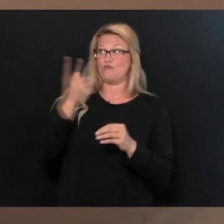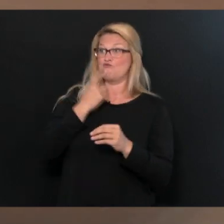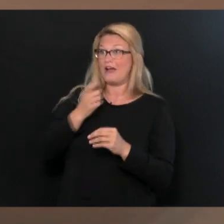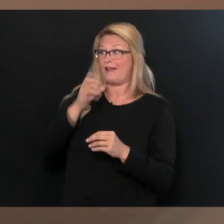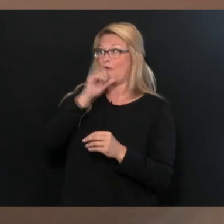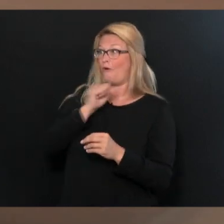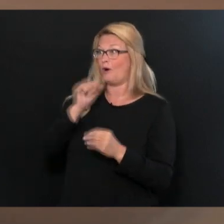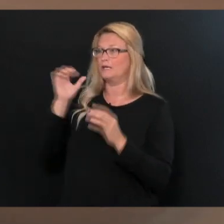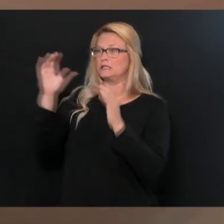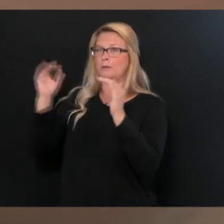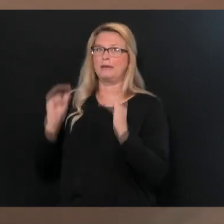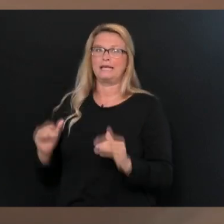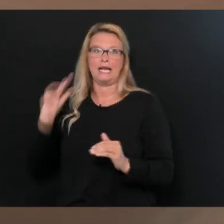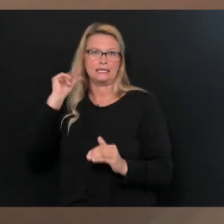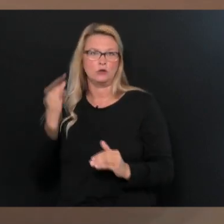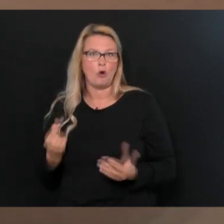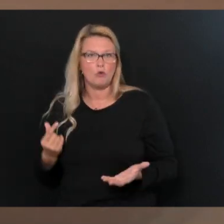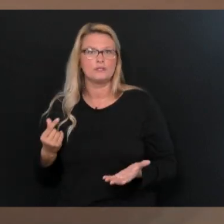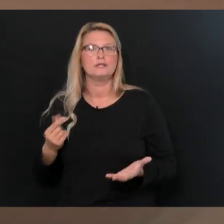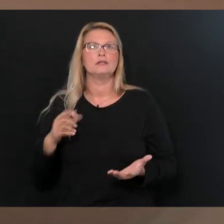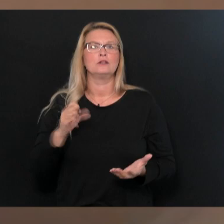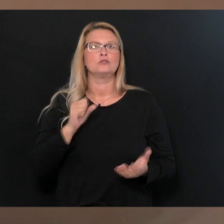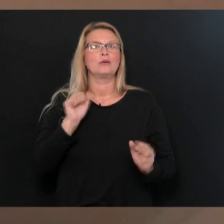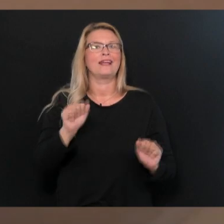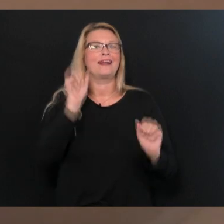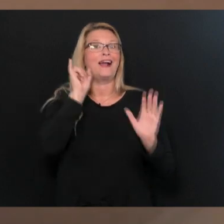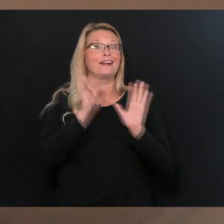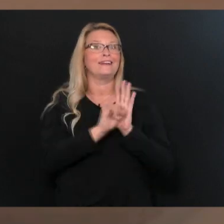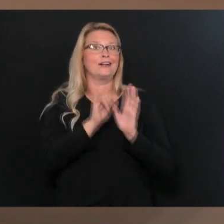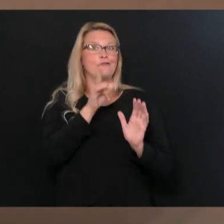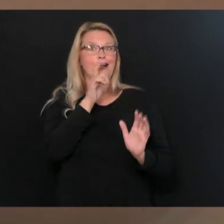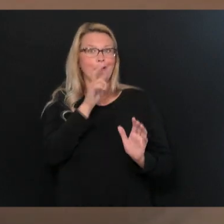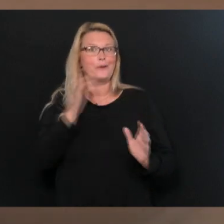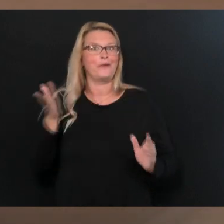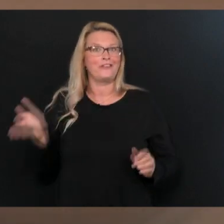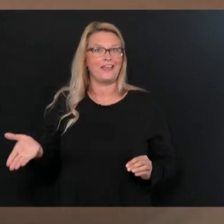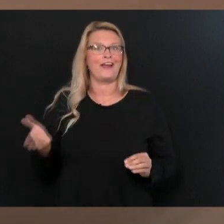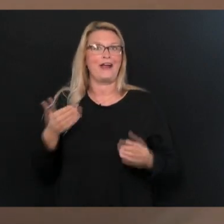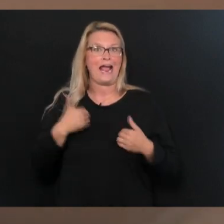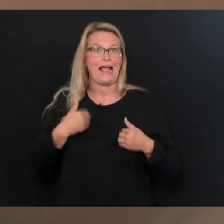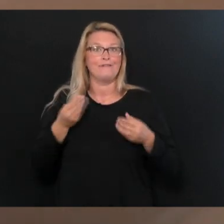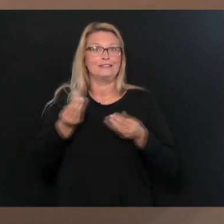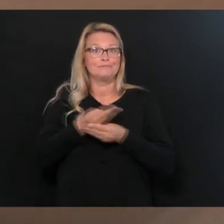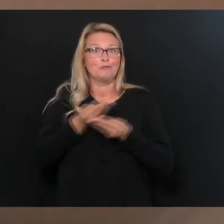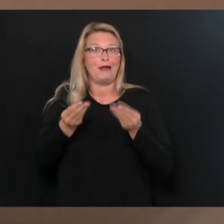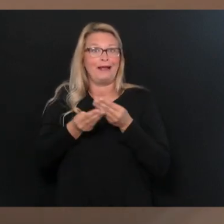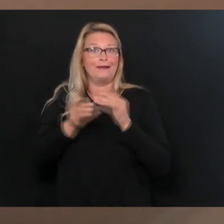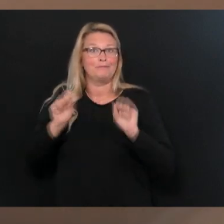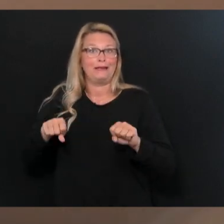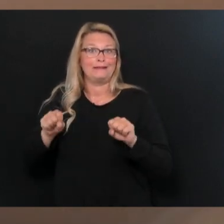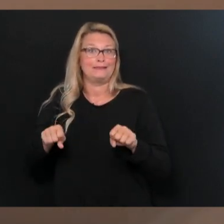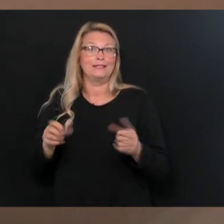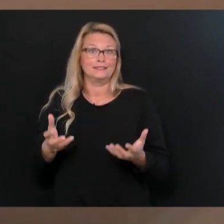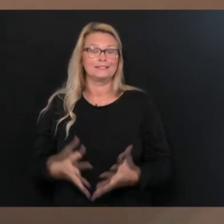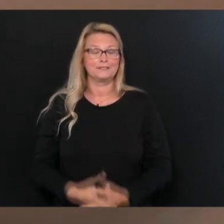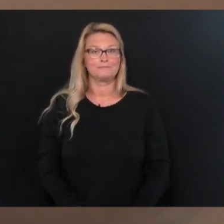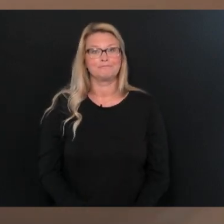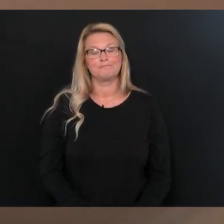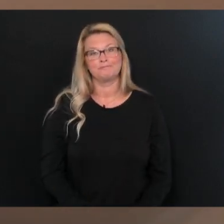it gives us the opportunity to identify people in the county who could spread to others, again, even at times that they're